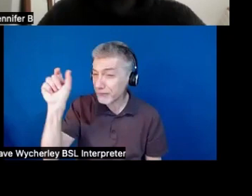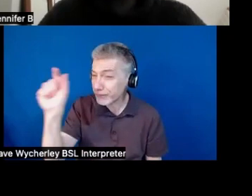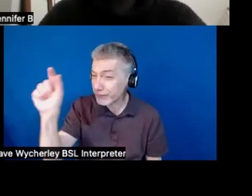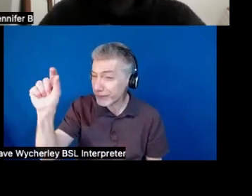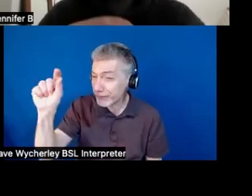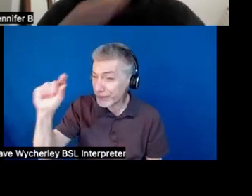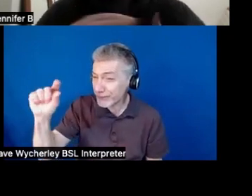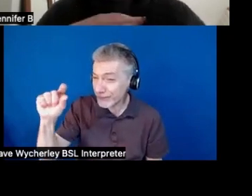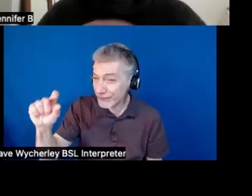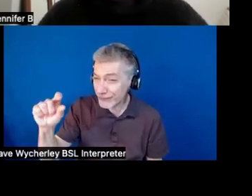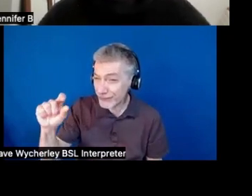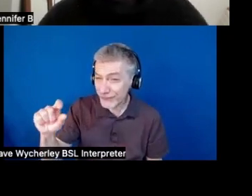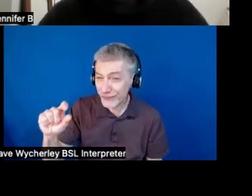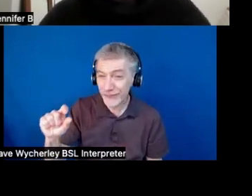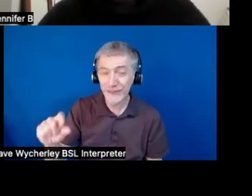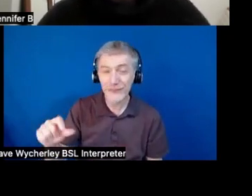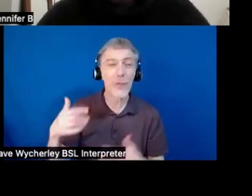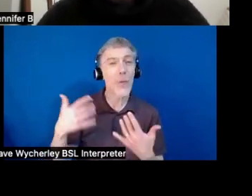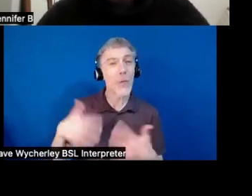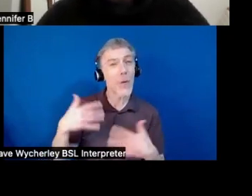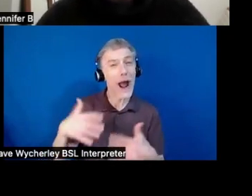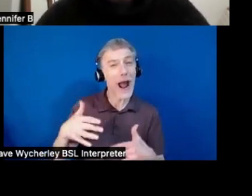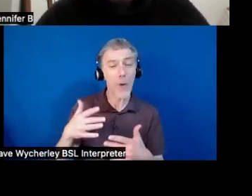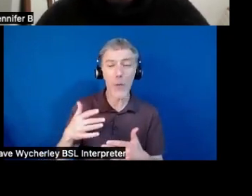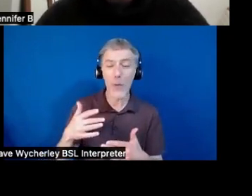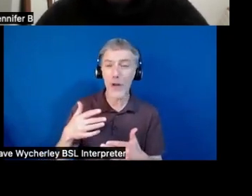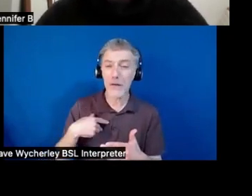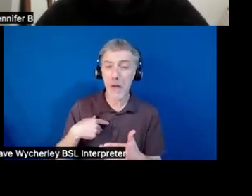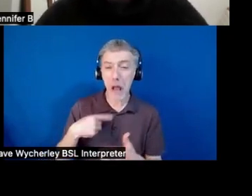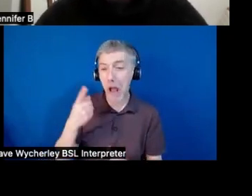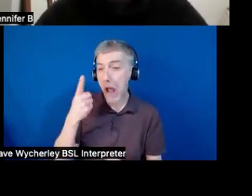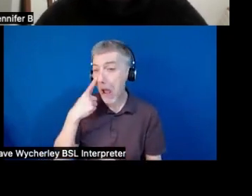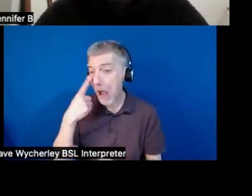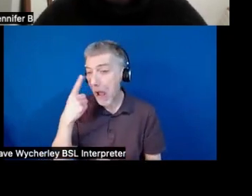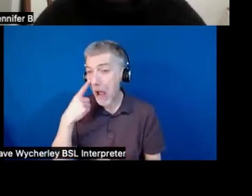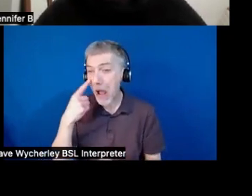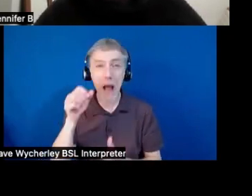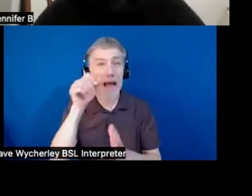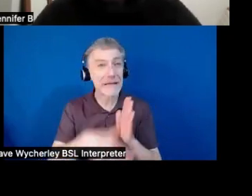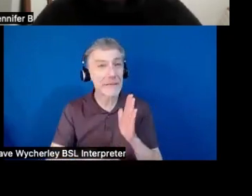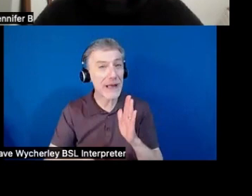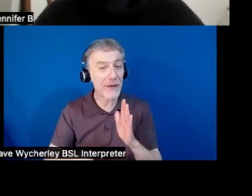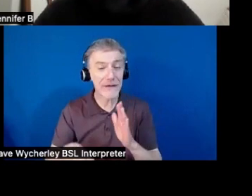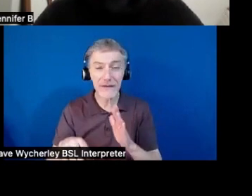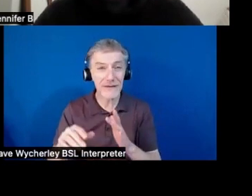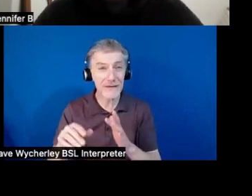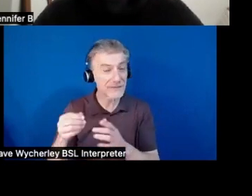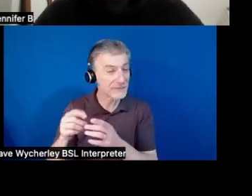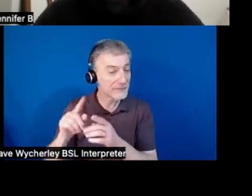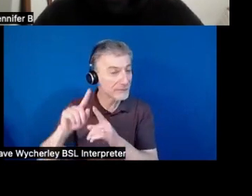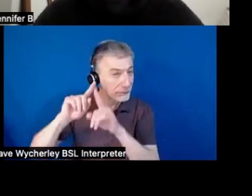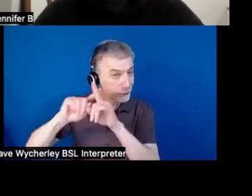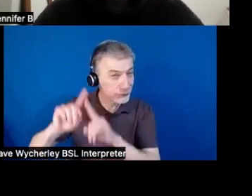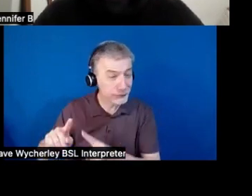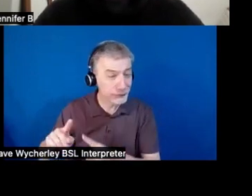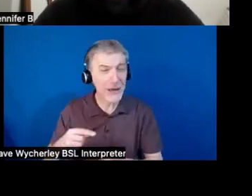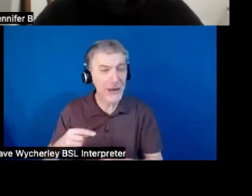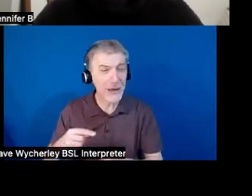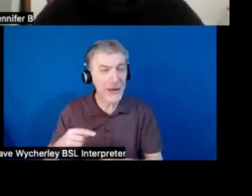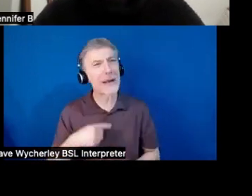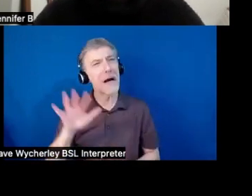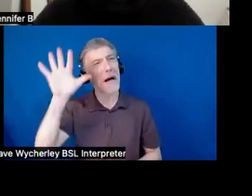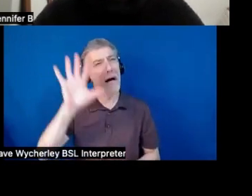a touchstone of these experiences. And I was thinking again about weaving and braiding and what that looks